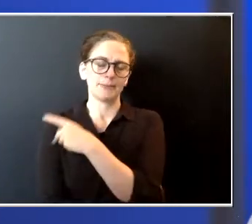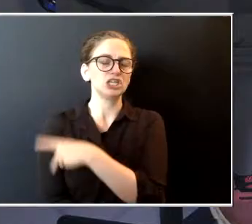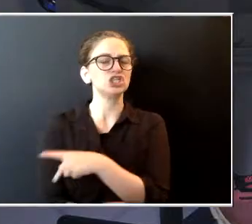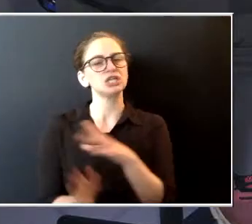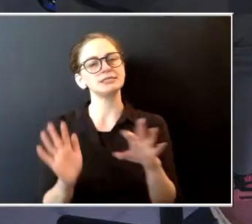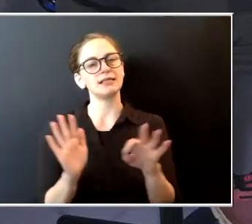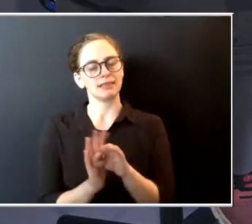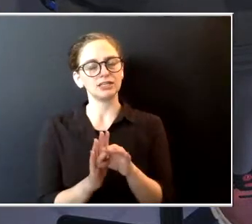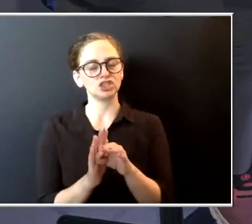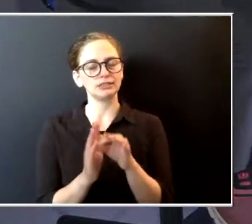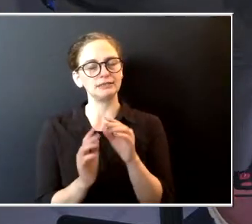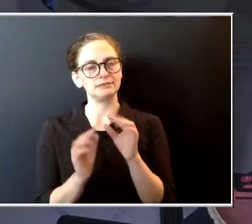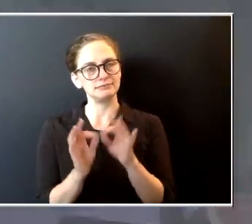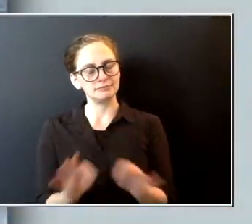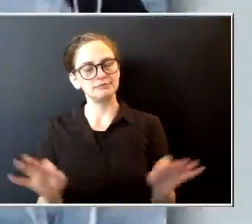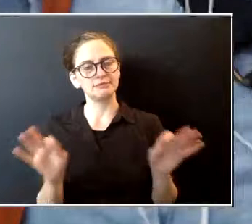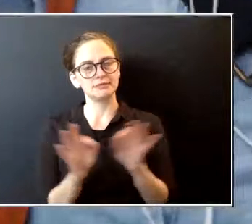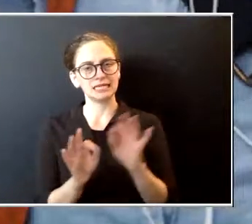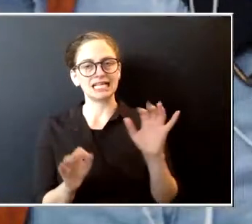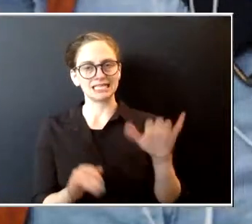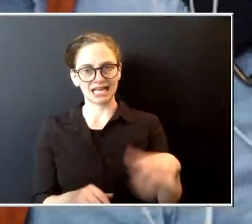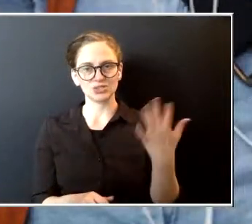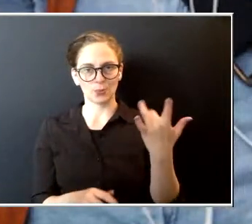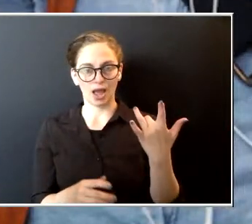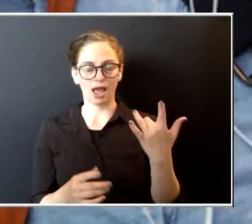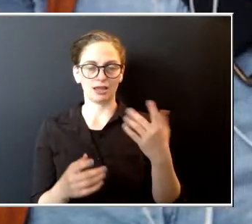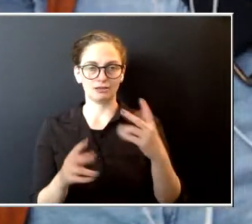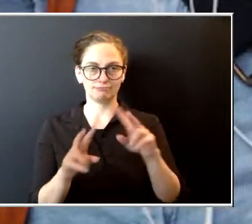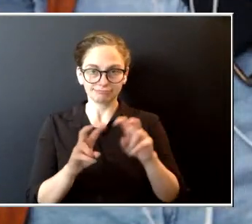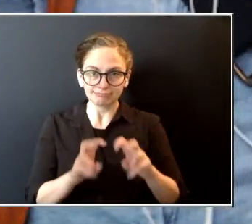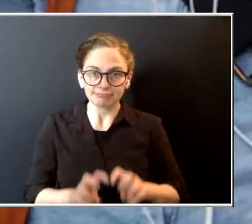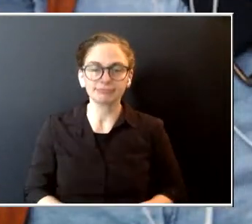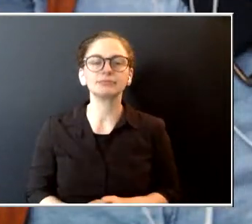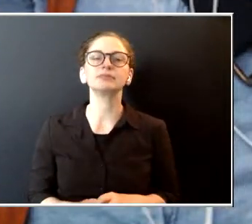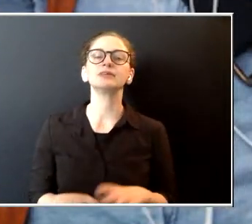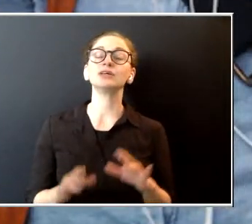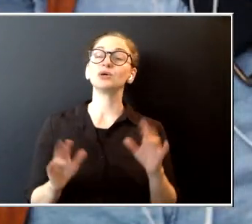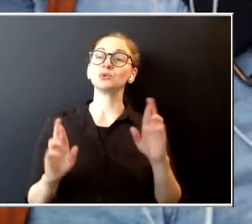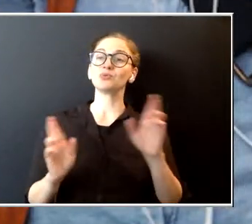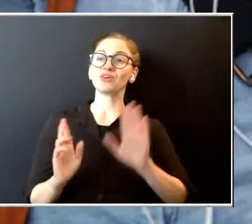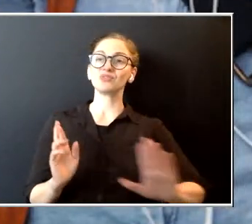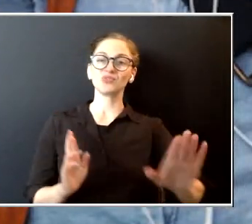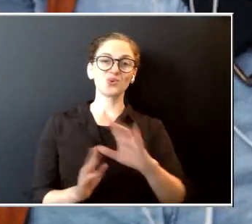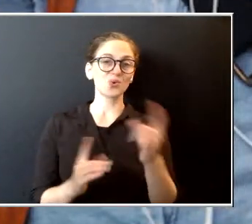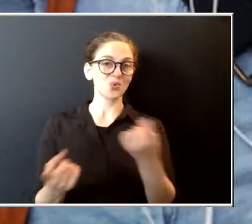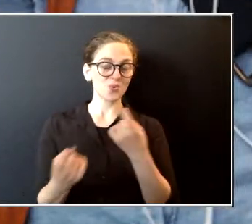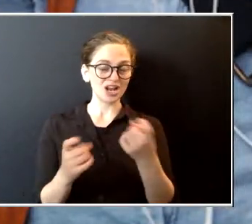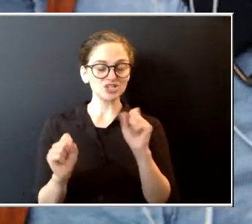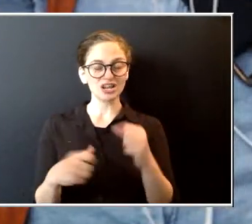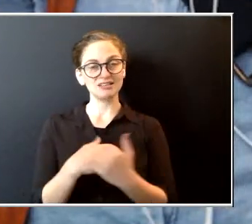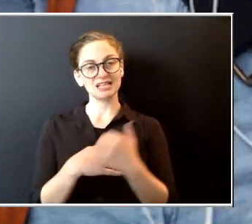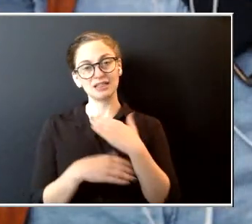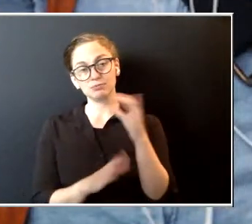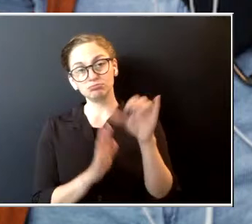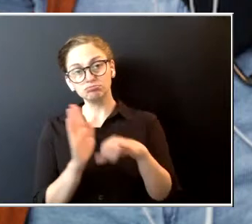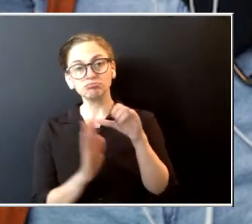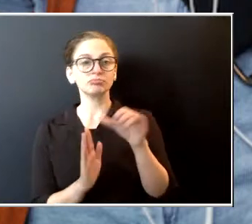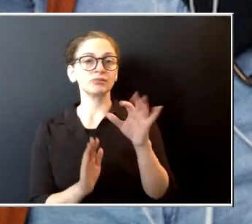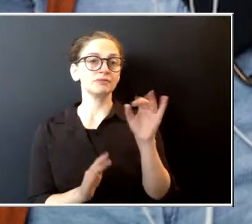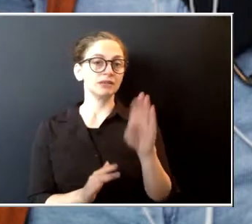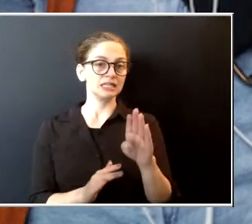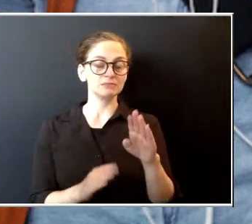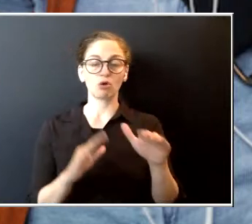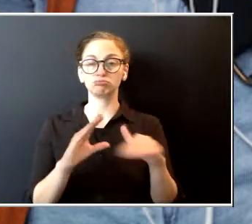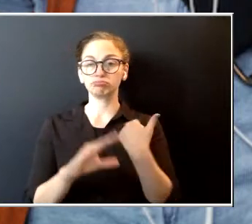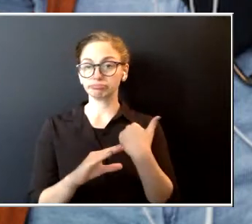crazy. Yeah. Okay, we're going to be here to answer your questions. Send them in using the links on your screen, YouTube, Facebook, or email the Medical News Network. We're going to check in now with Doc Cox, who a